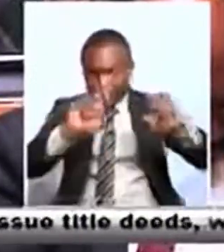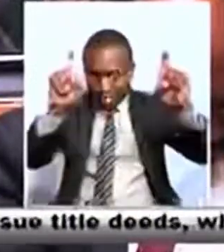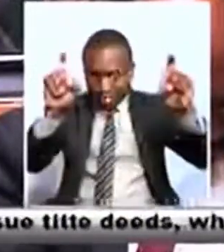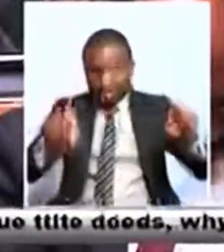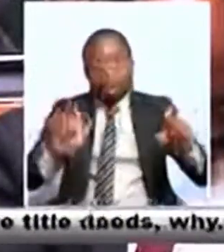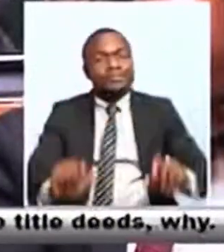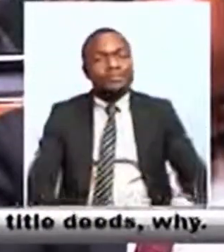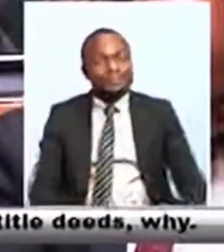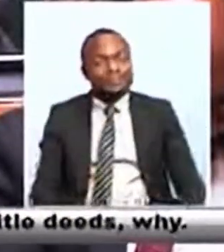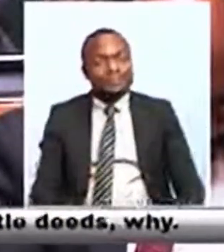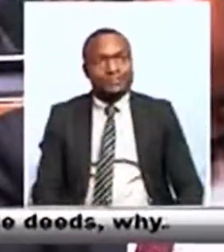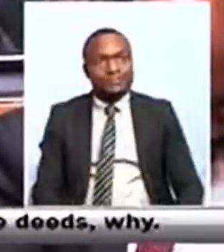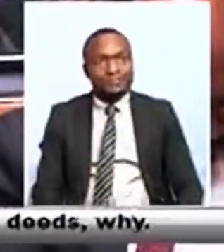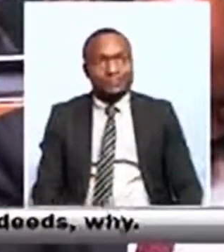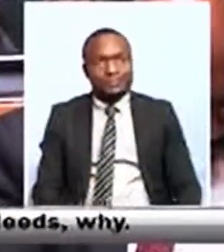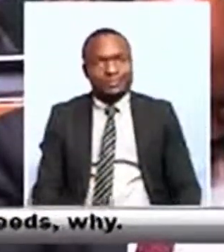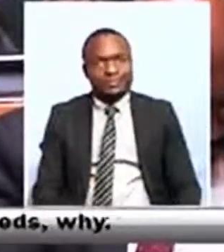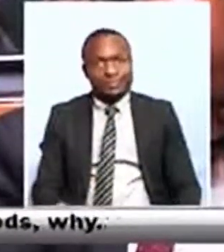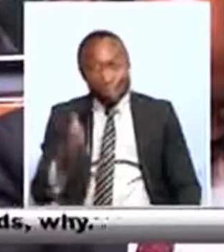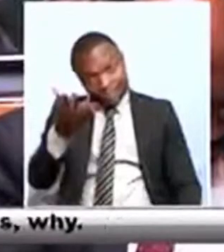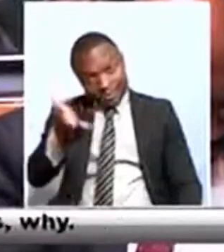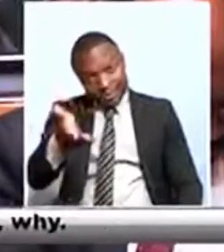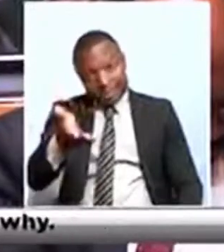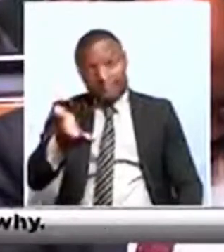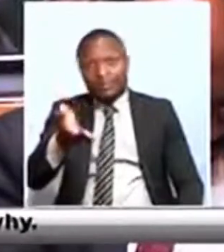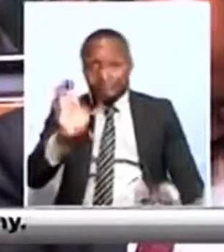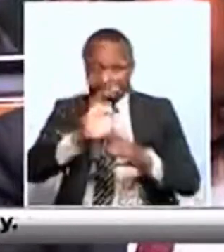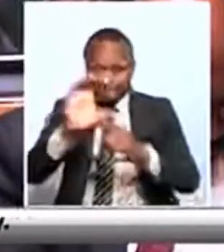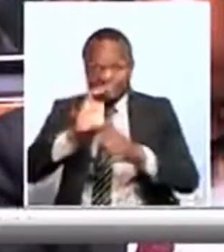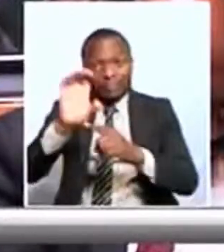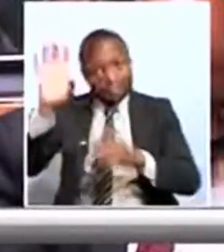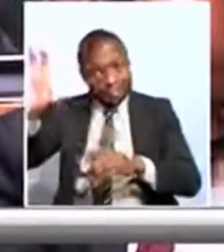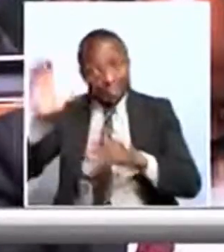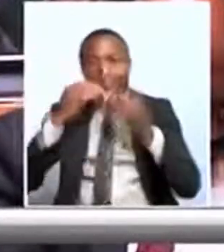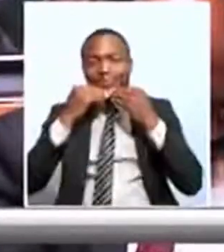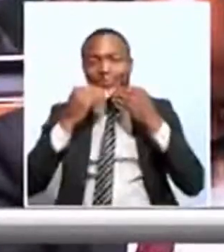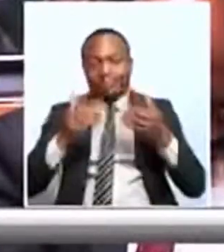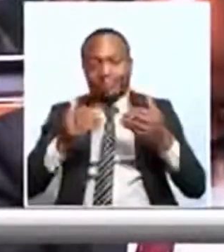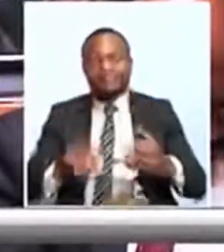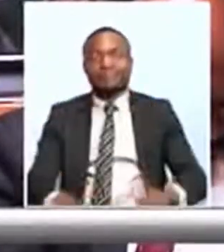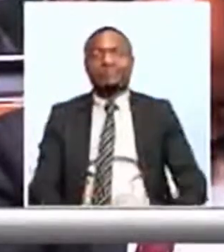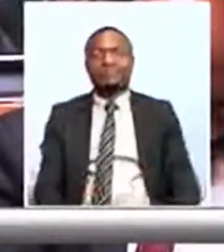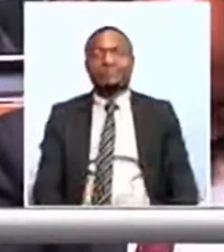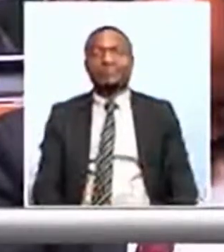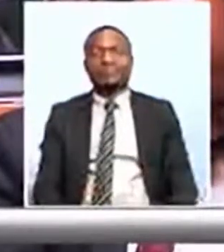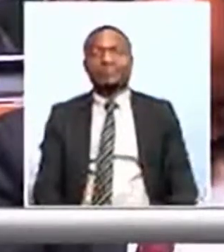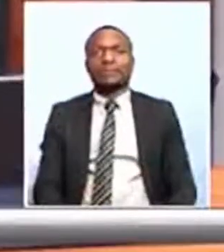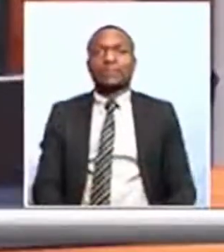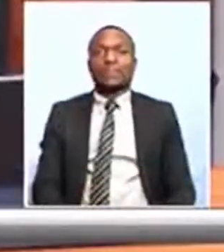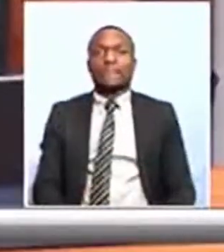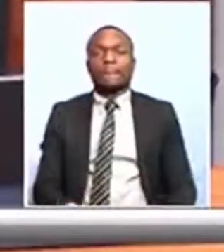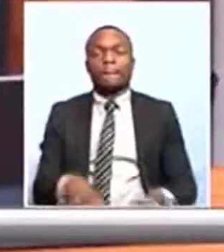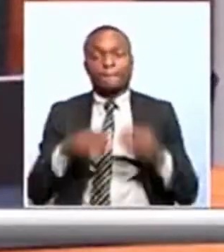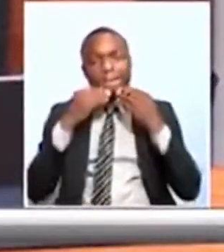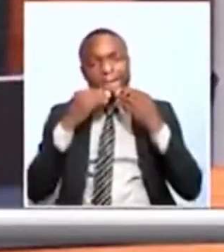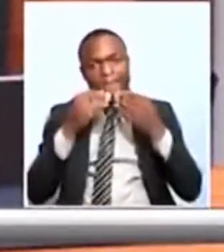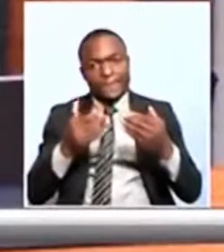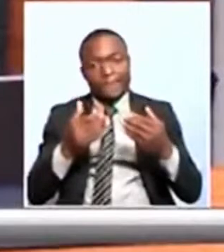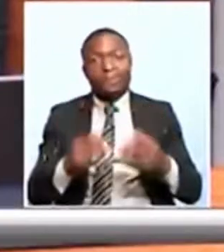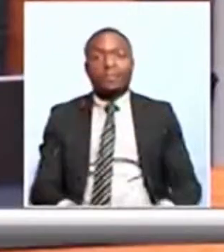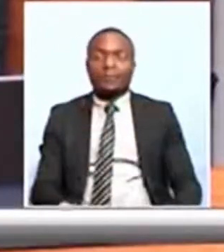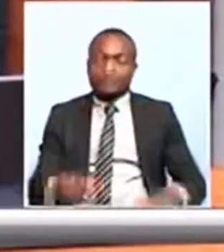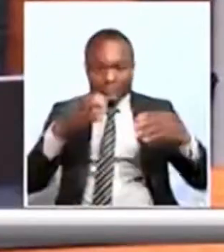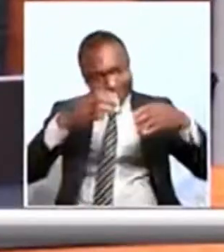phone. Madam, we are there on the copper belt. I thank you. Thank you. We